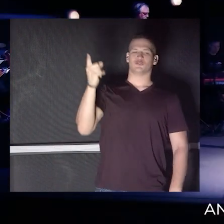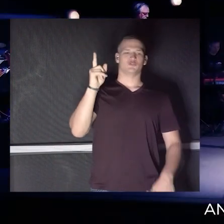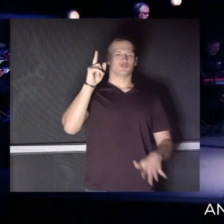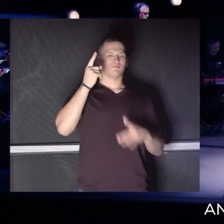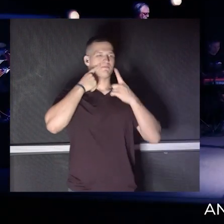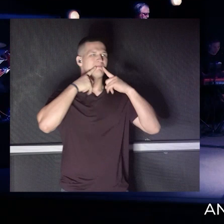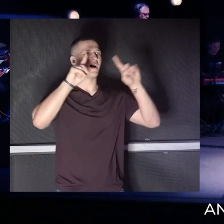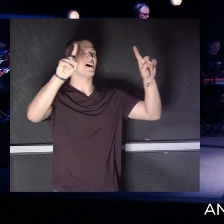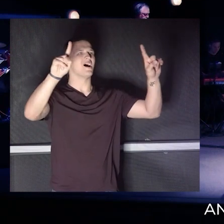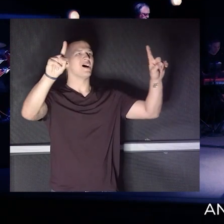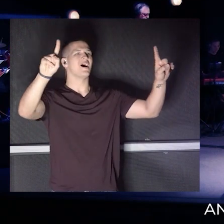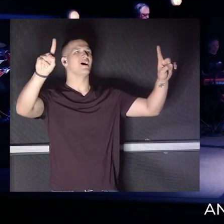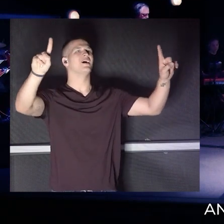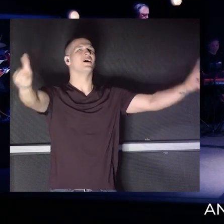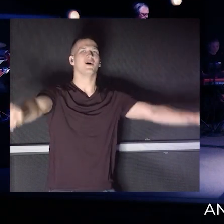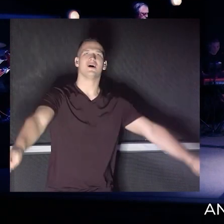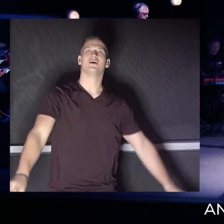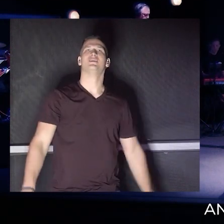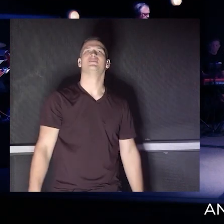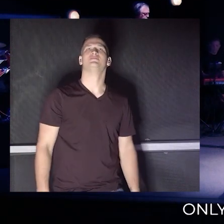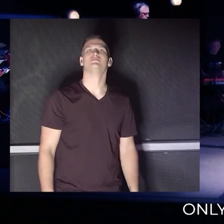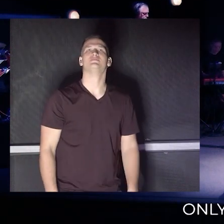Oh, and we're standing.